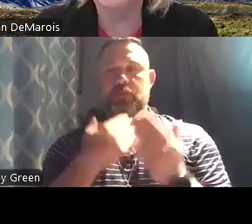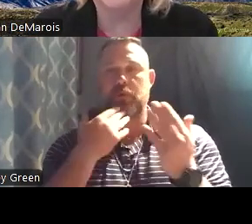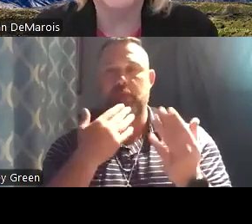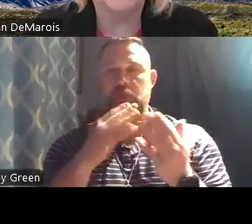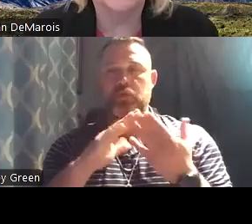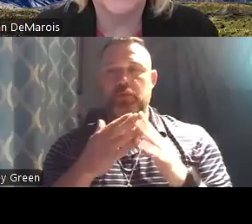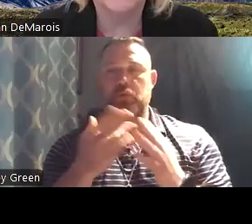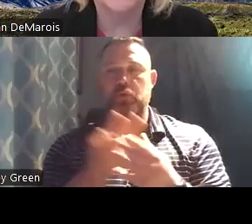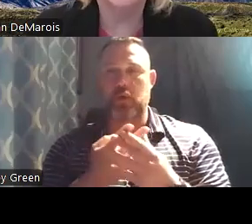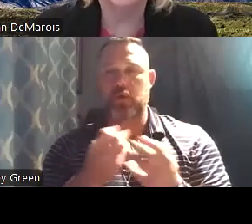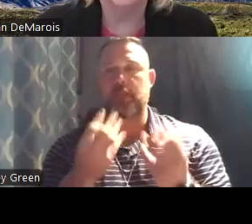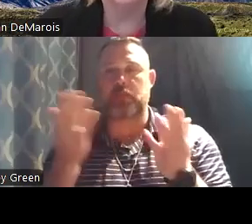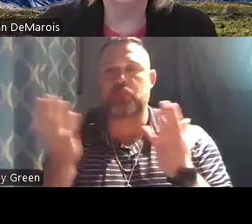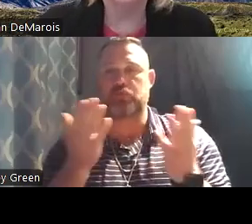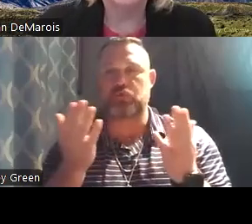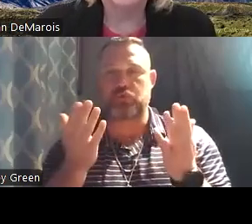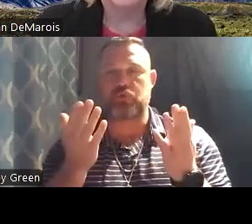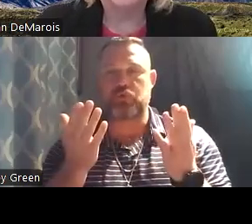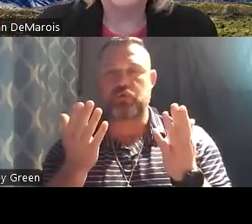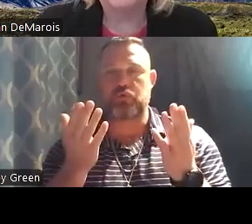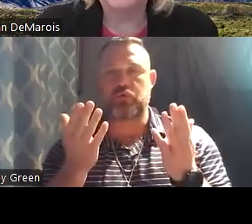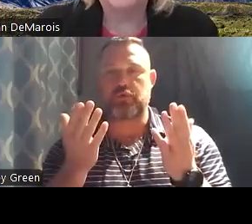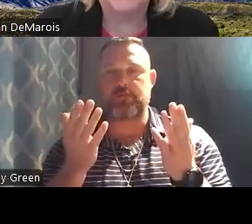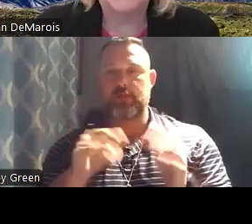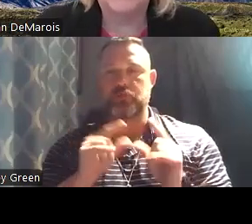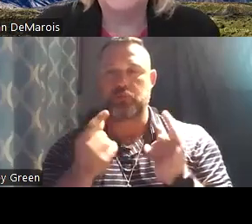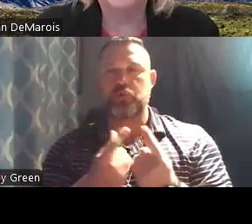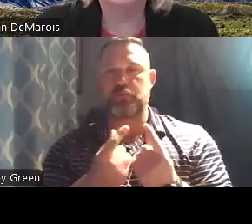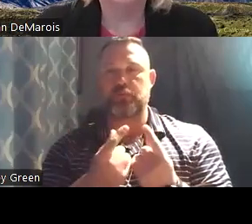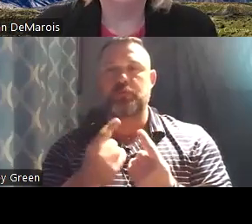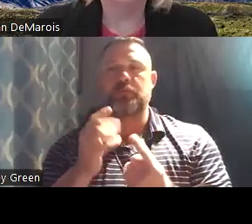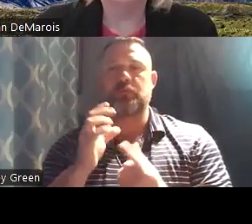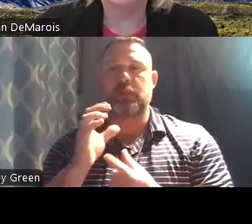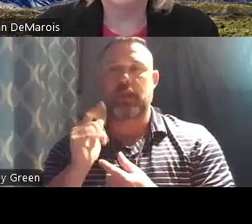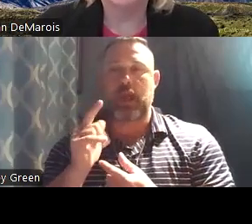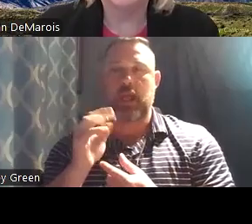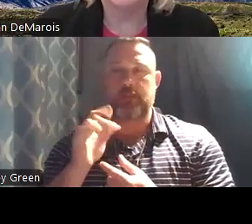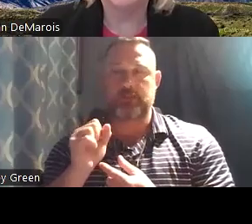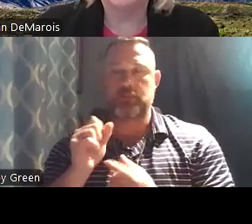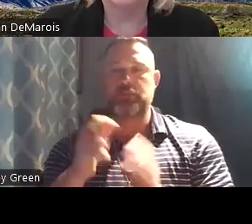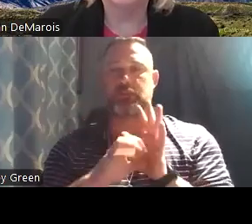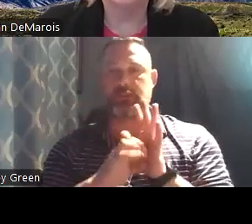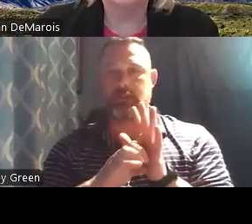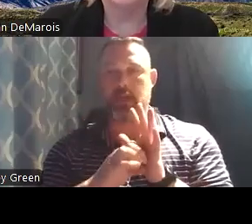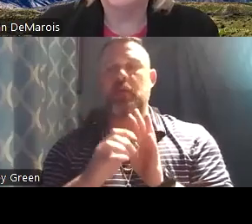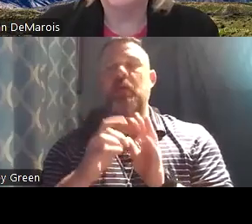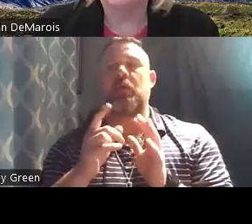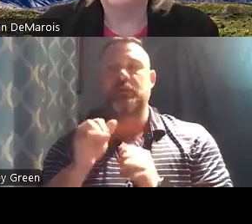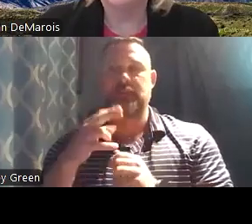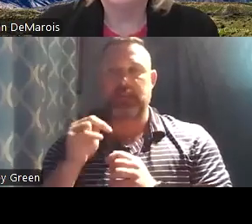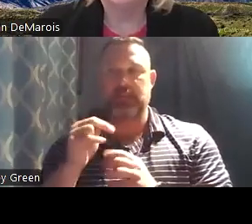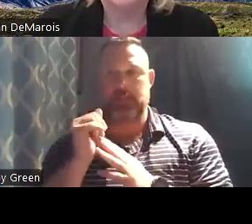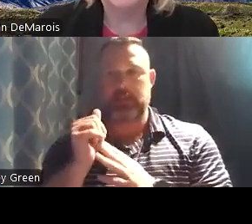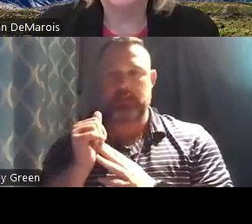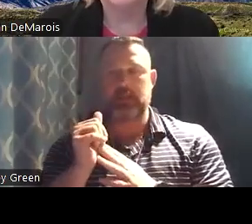partners, many who serve on this group. Cal Compass was one of those examples that Celine has been leading. I